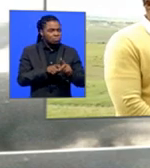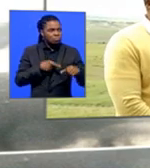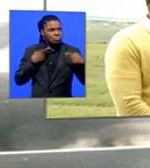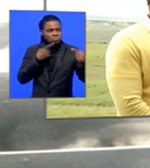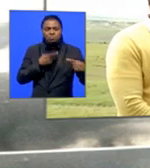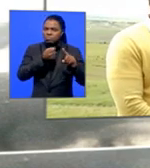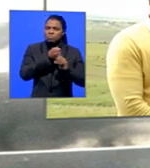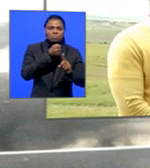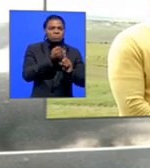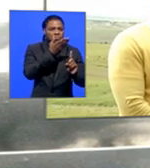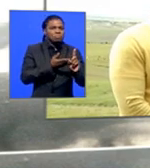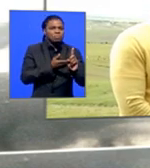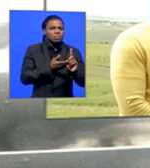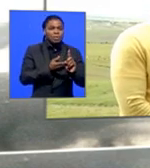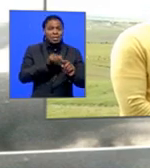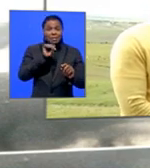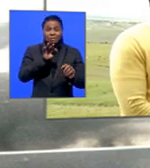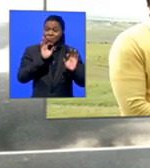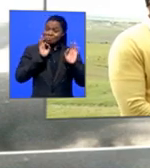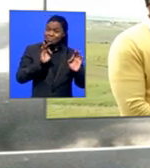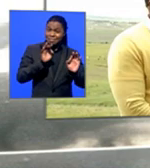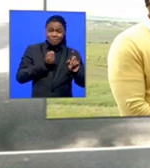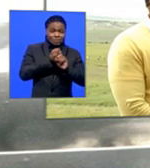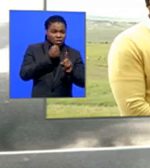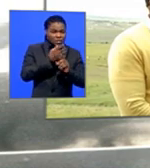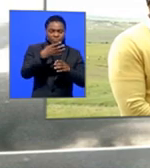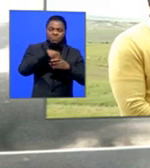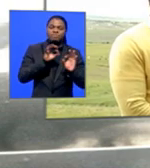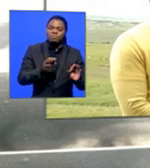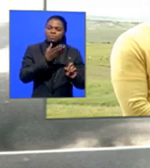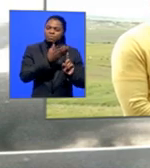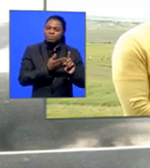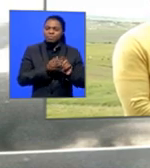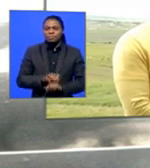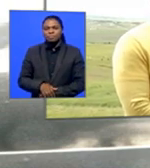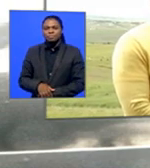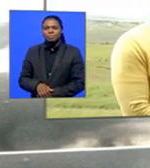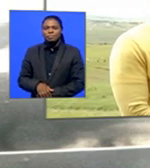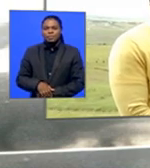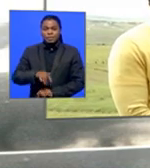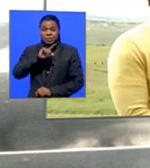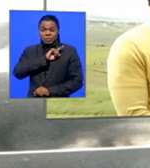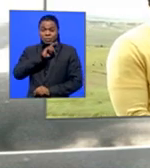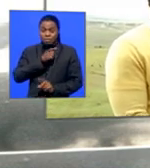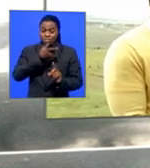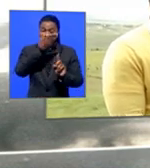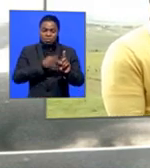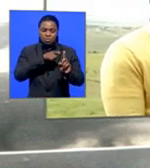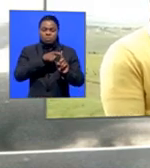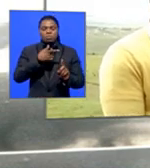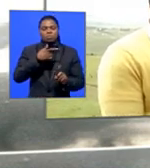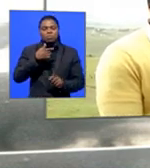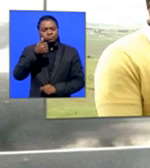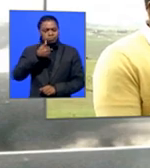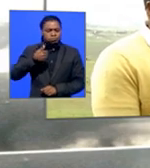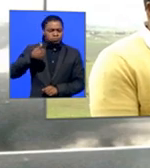Mandela didn't shy away from a good fight. That is why he was the first